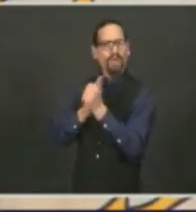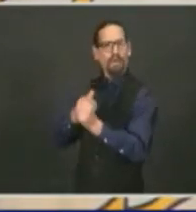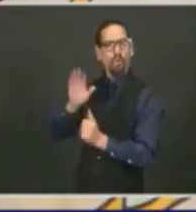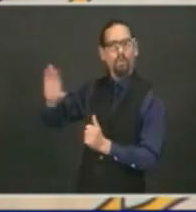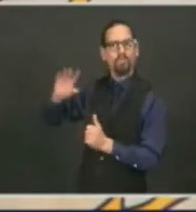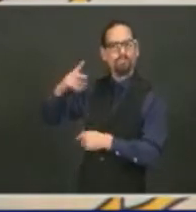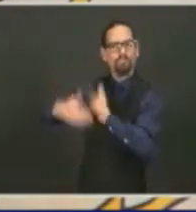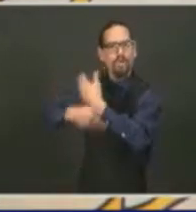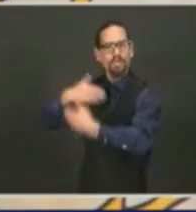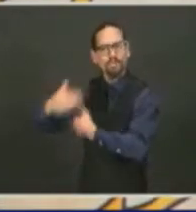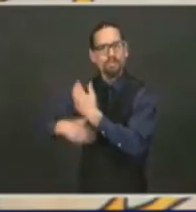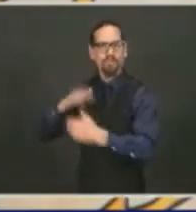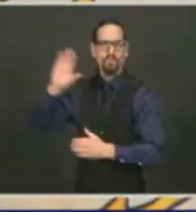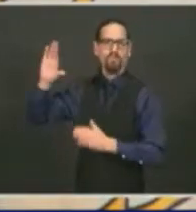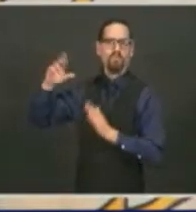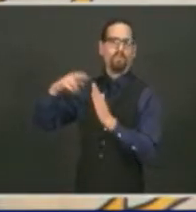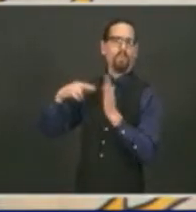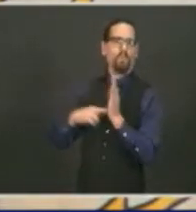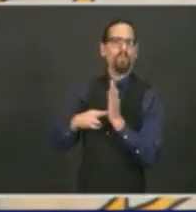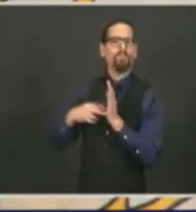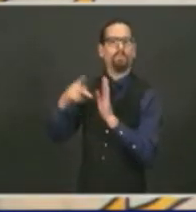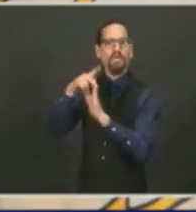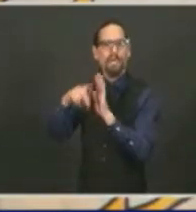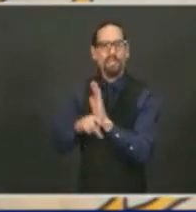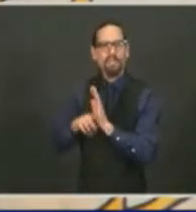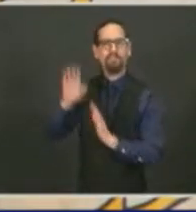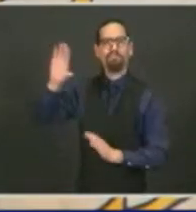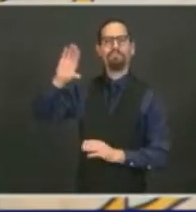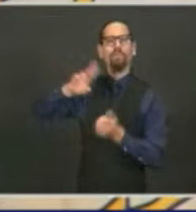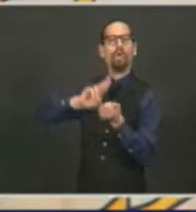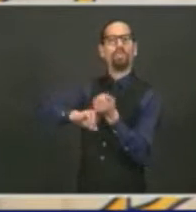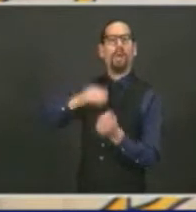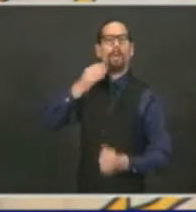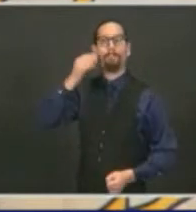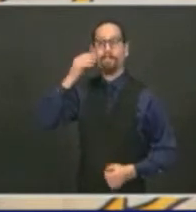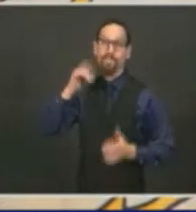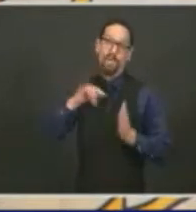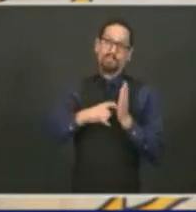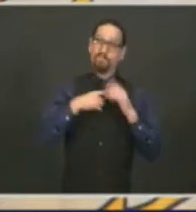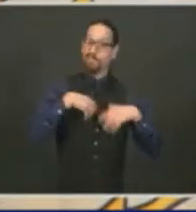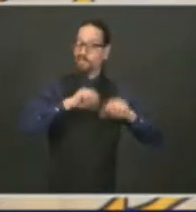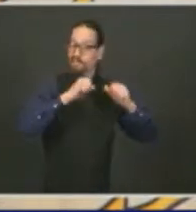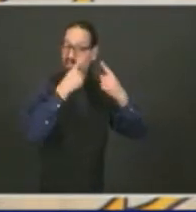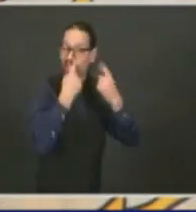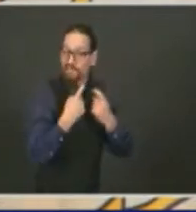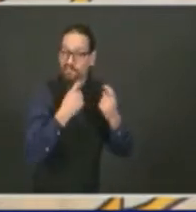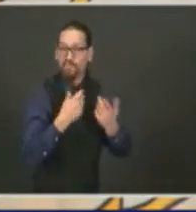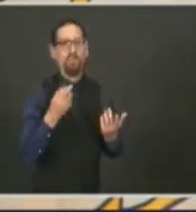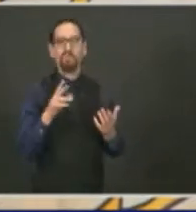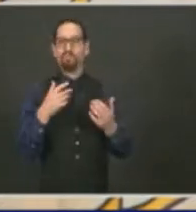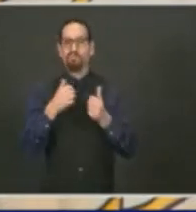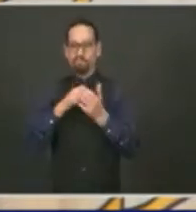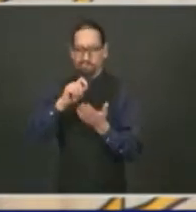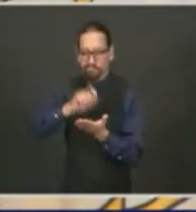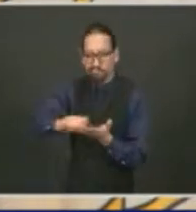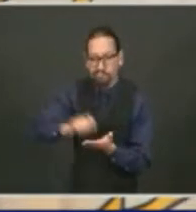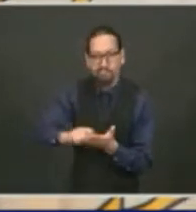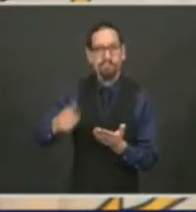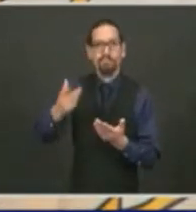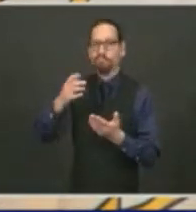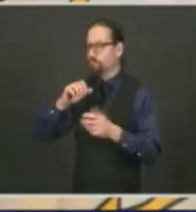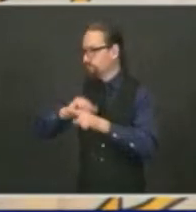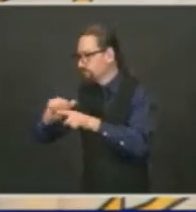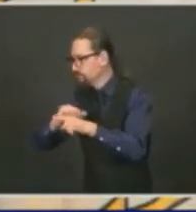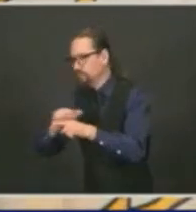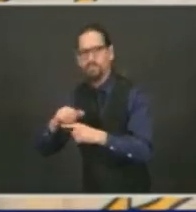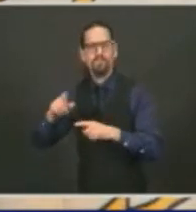other COVID requirements of nursing home staff. And the good news is that now that we're really ramping up our testing,